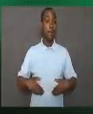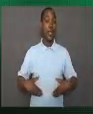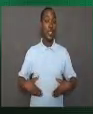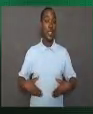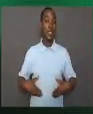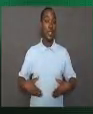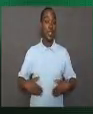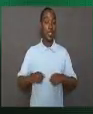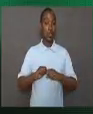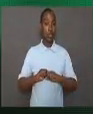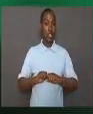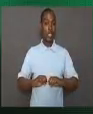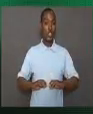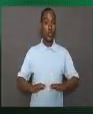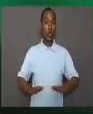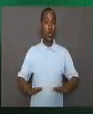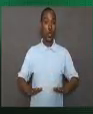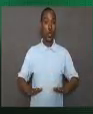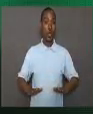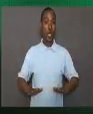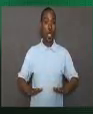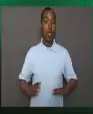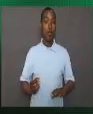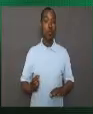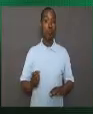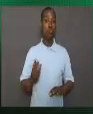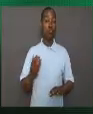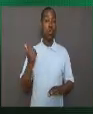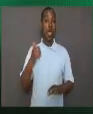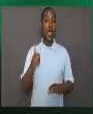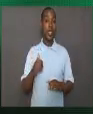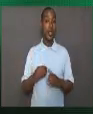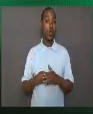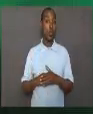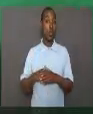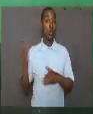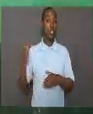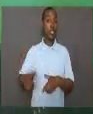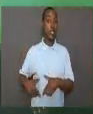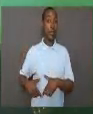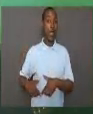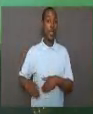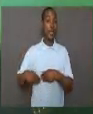down hard and squeeze more air out of the lungs.